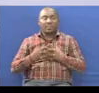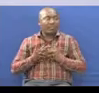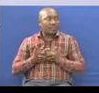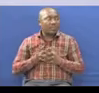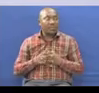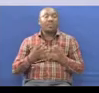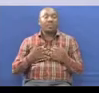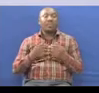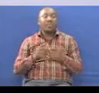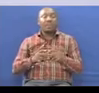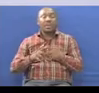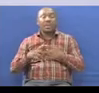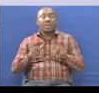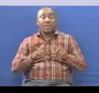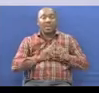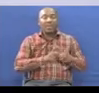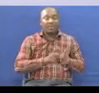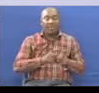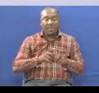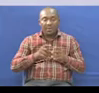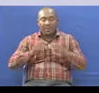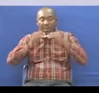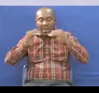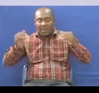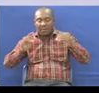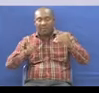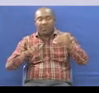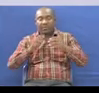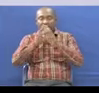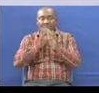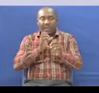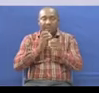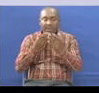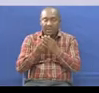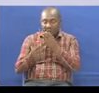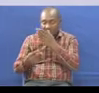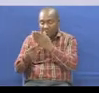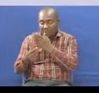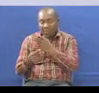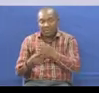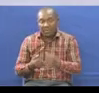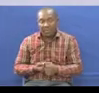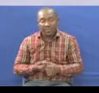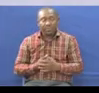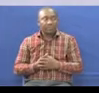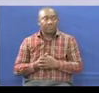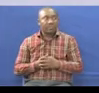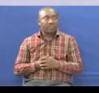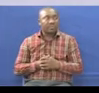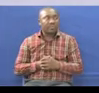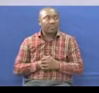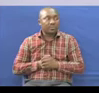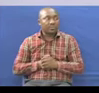and technology. They are just different in the level of science and the